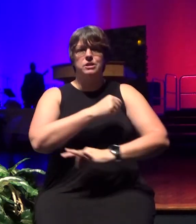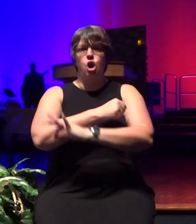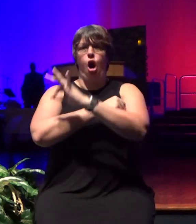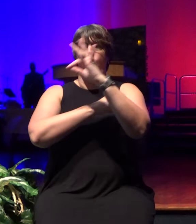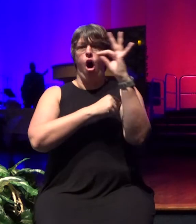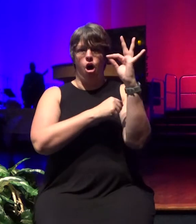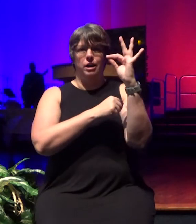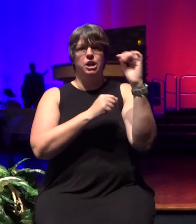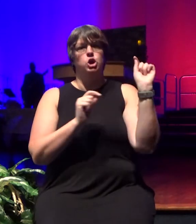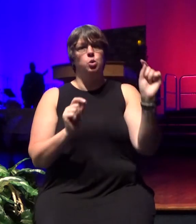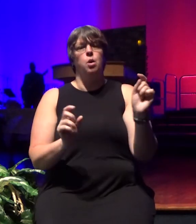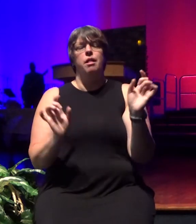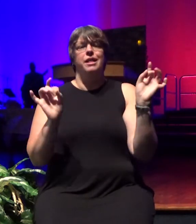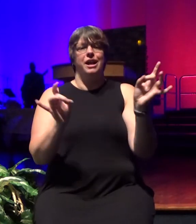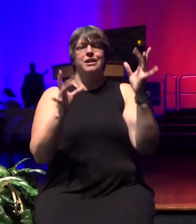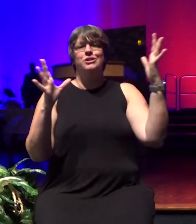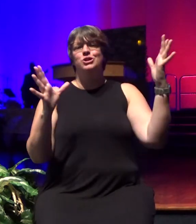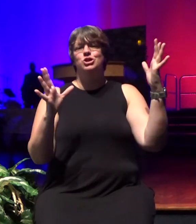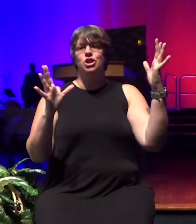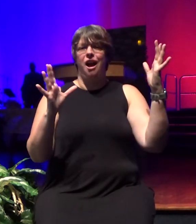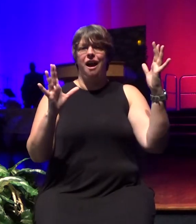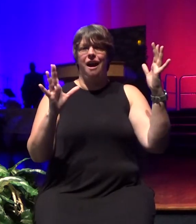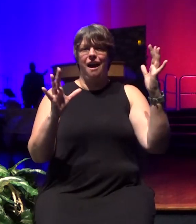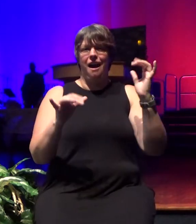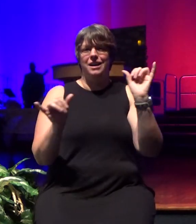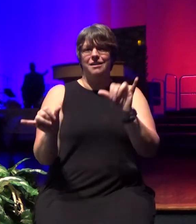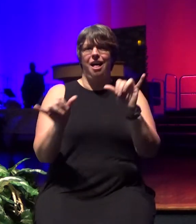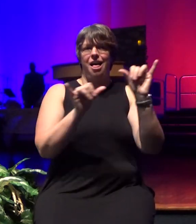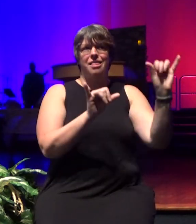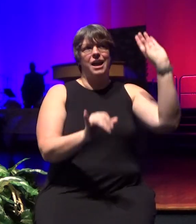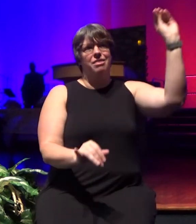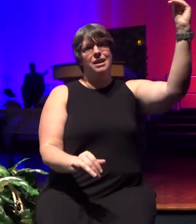immature and obsolete ways of thinking,